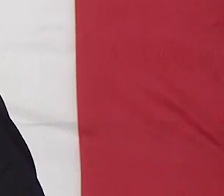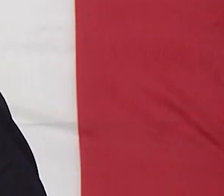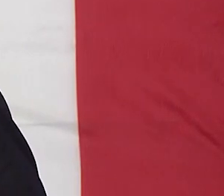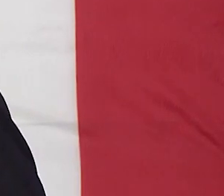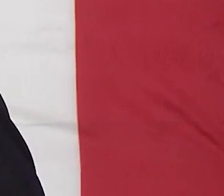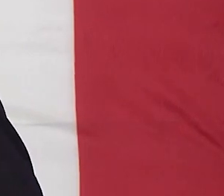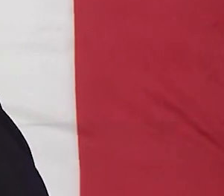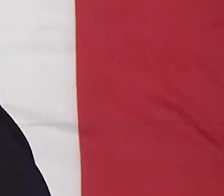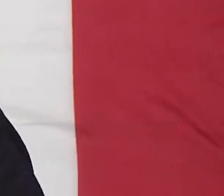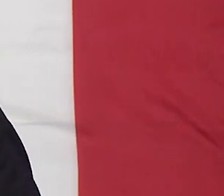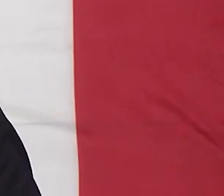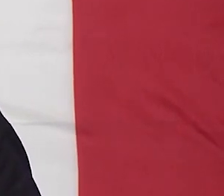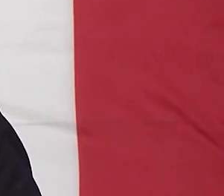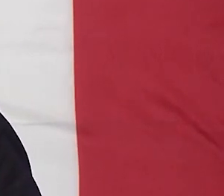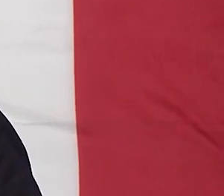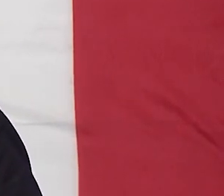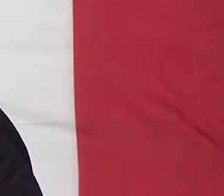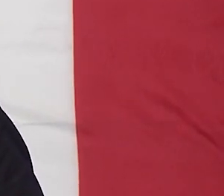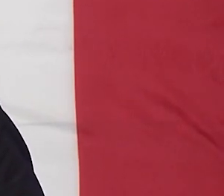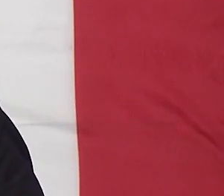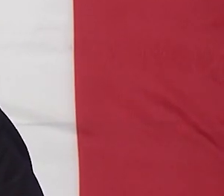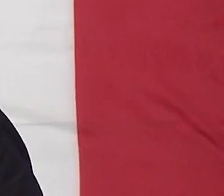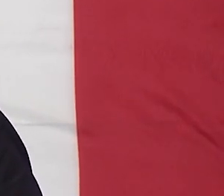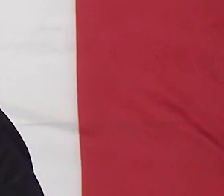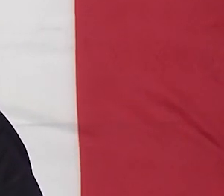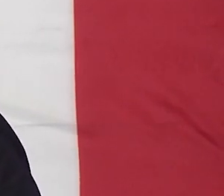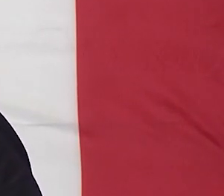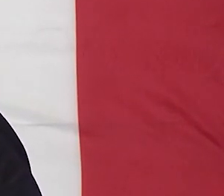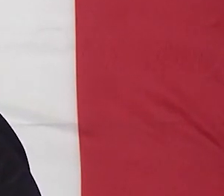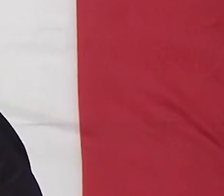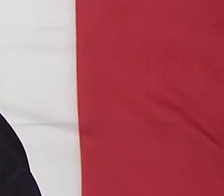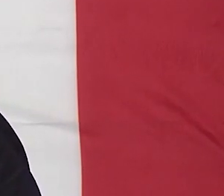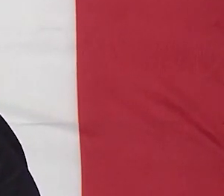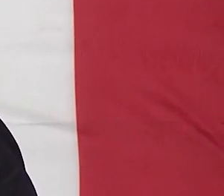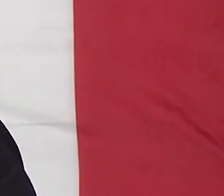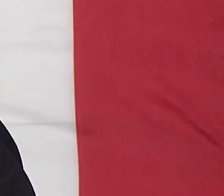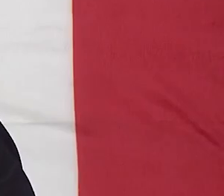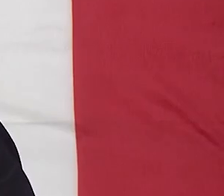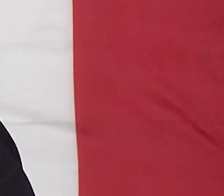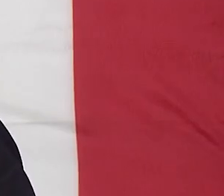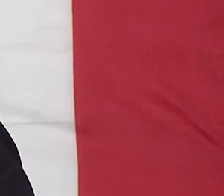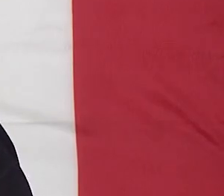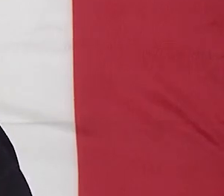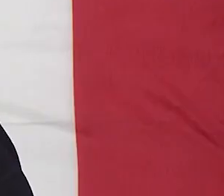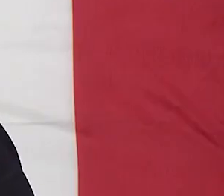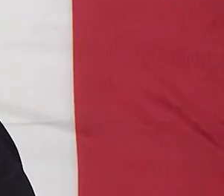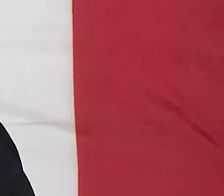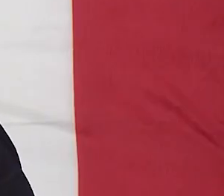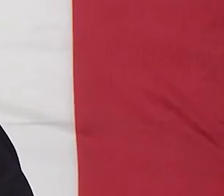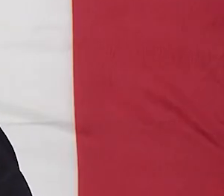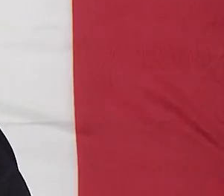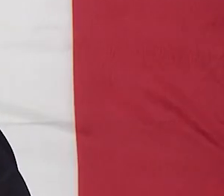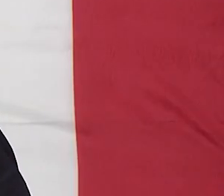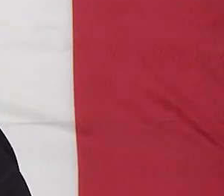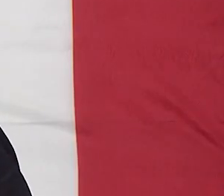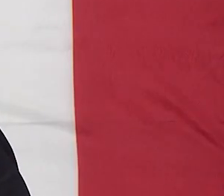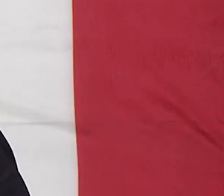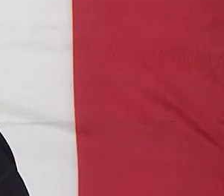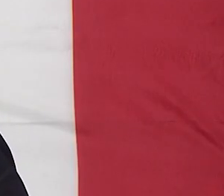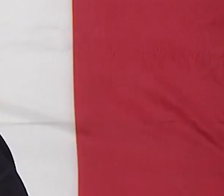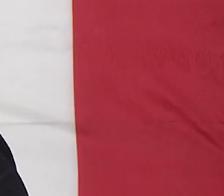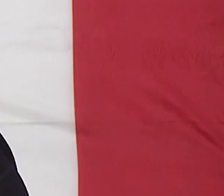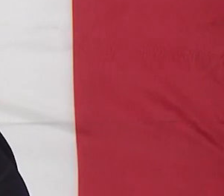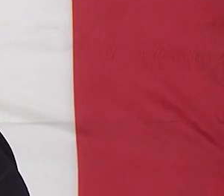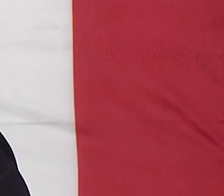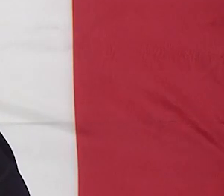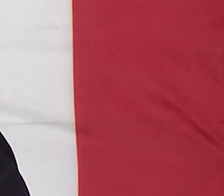Welcome to the kingdom of God on earth. Bienvenido al reino de Dios aquí en la tierra. All the Puerto Ricans that have come